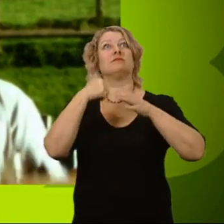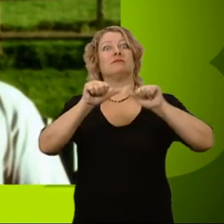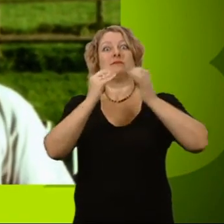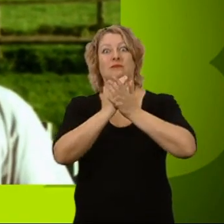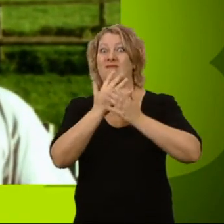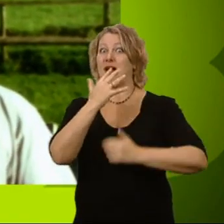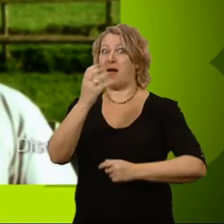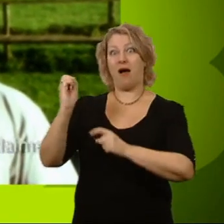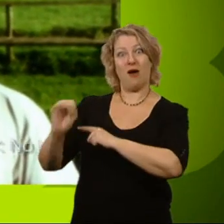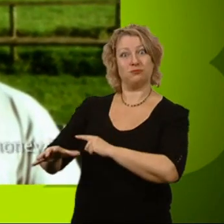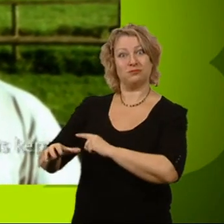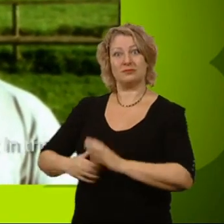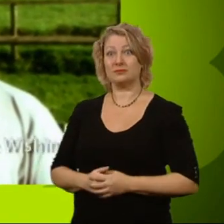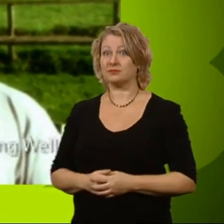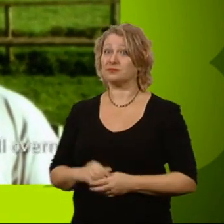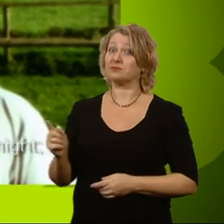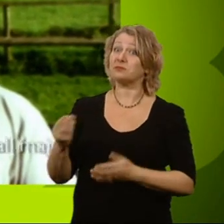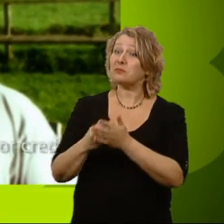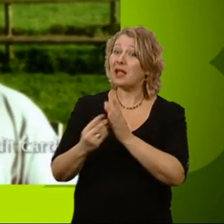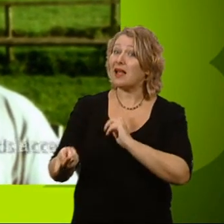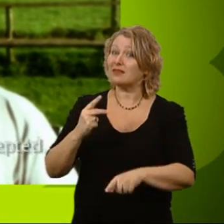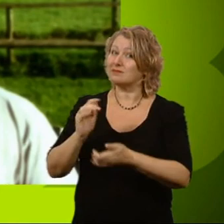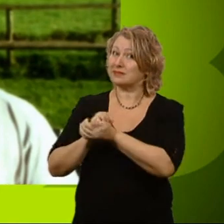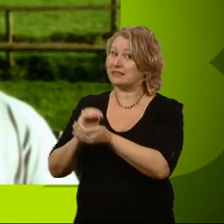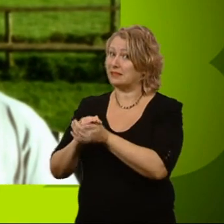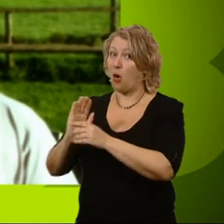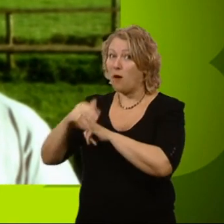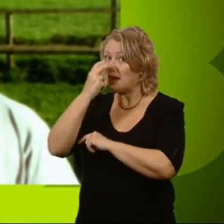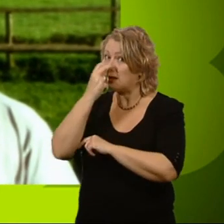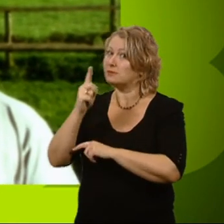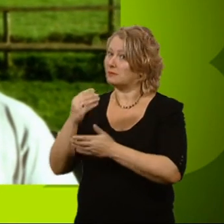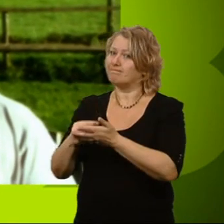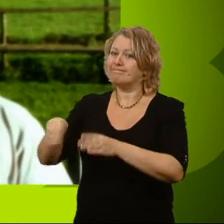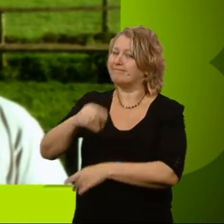a fiver? No money is kept in the wishing well overnight. All major credit cards accepted.